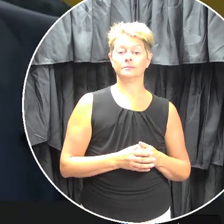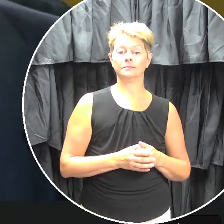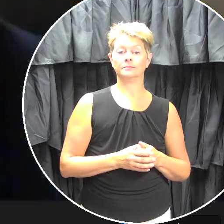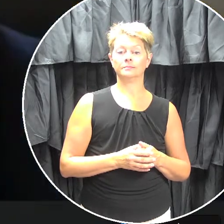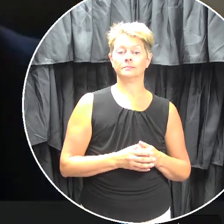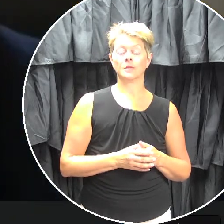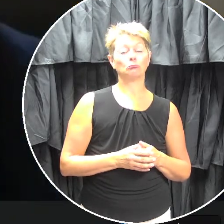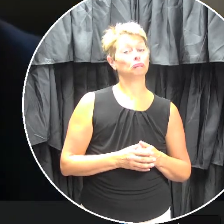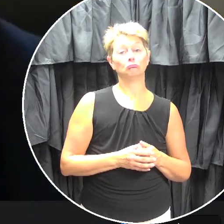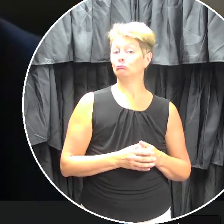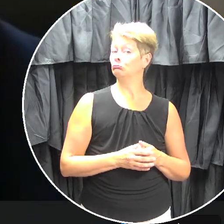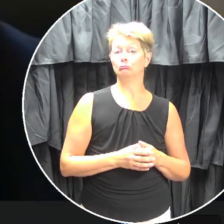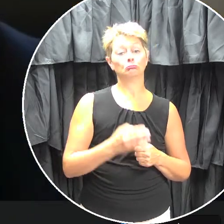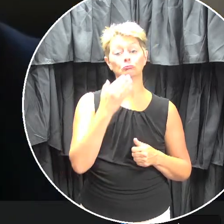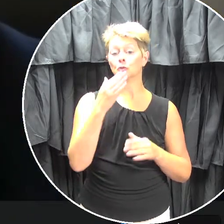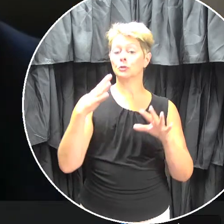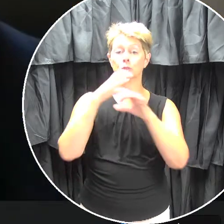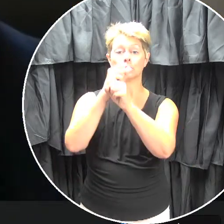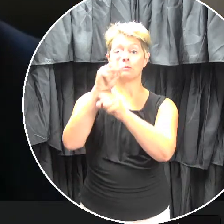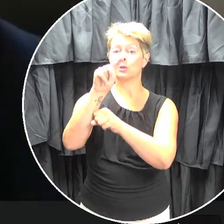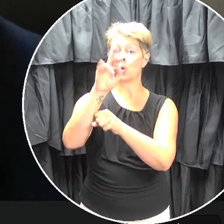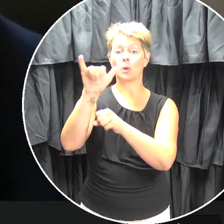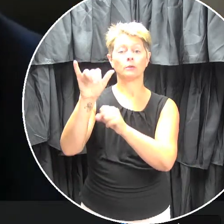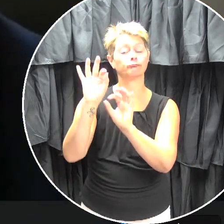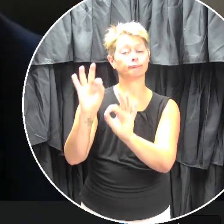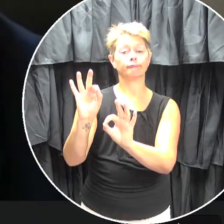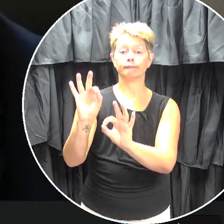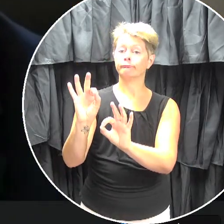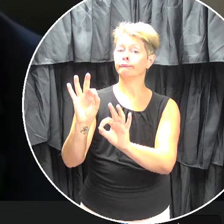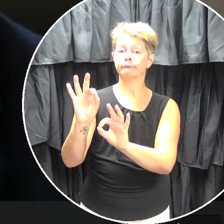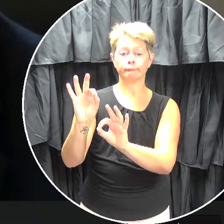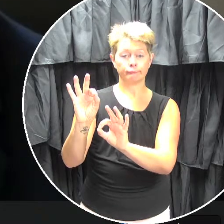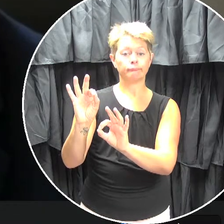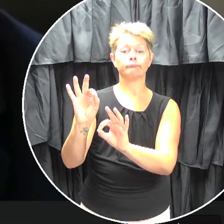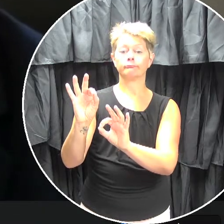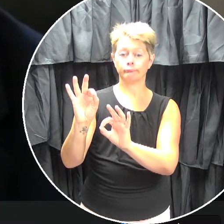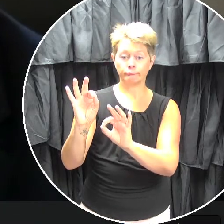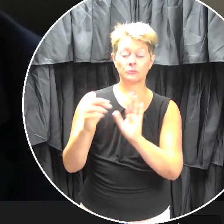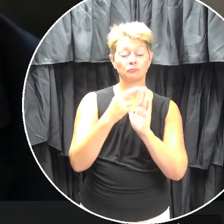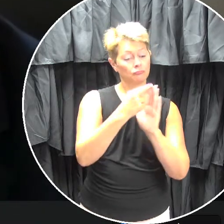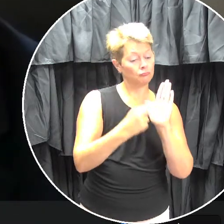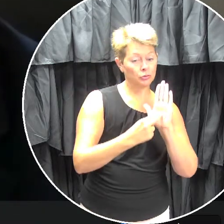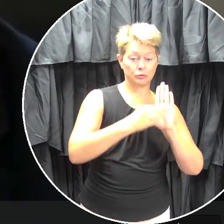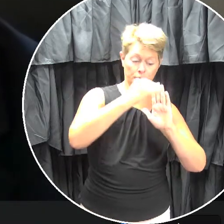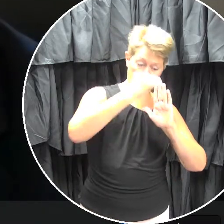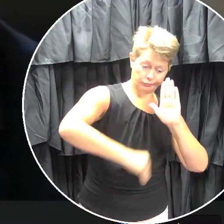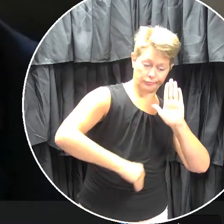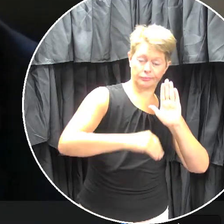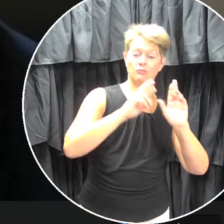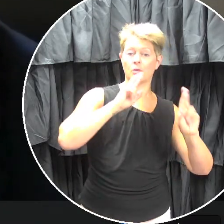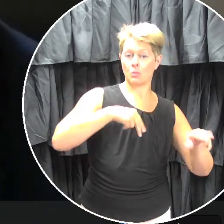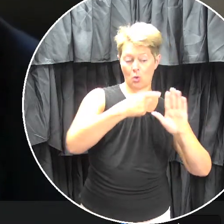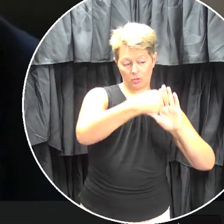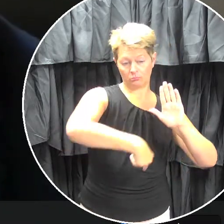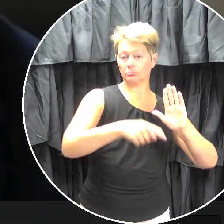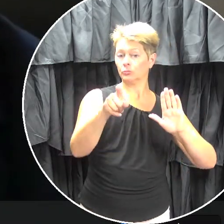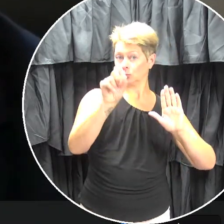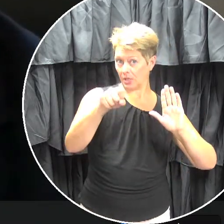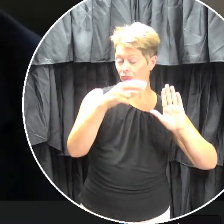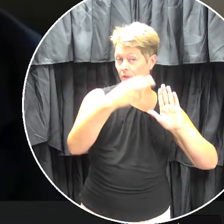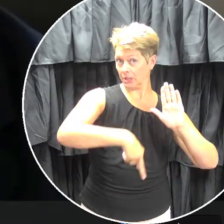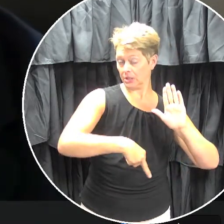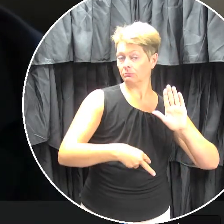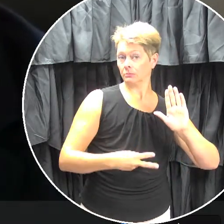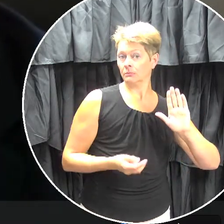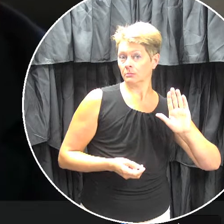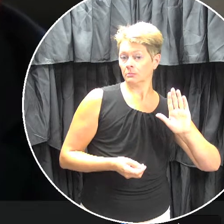that. No, that's a great summary, Tony. And as you said, the protocols are documented in the report for people to read.